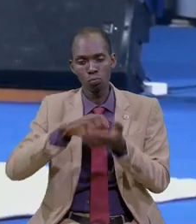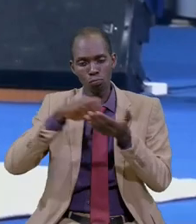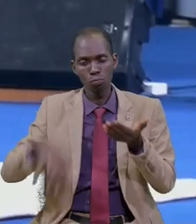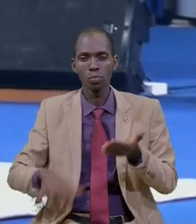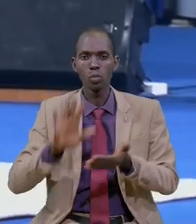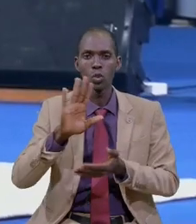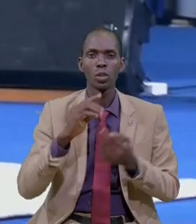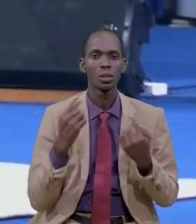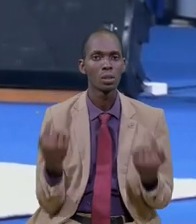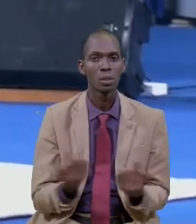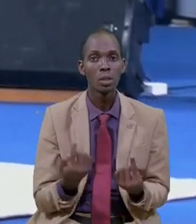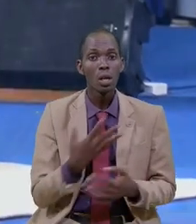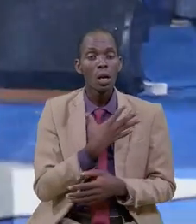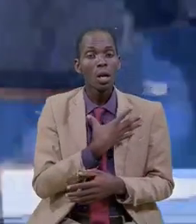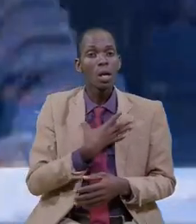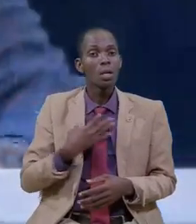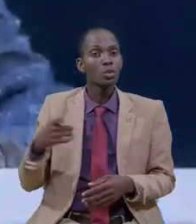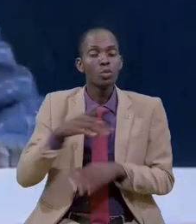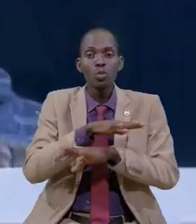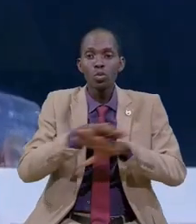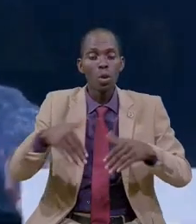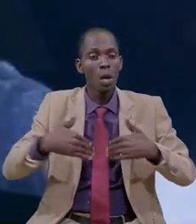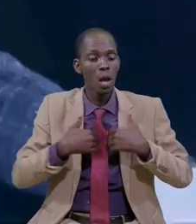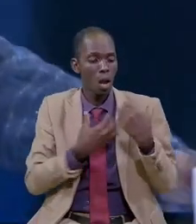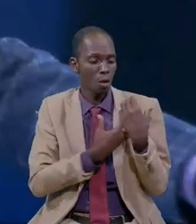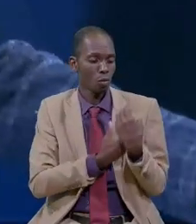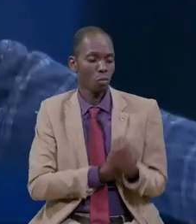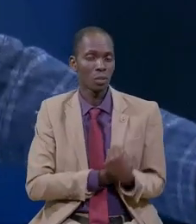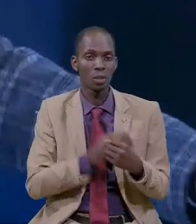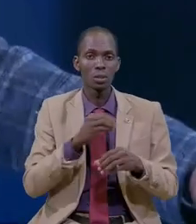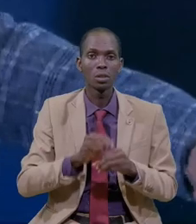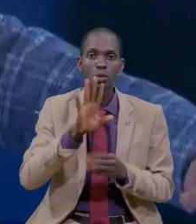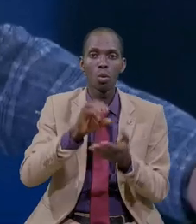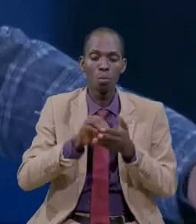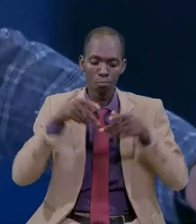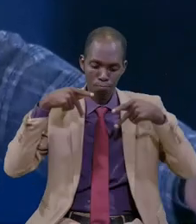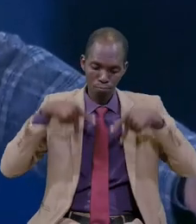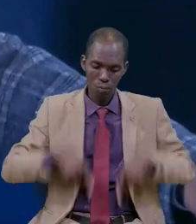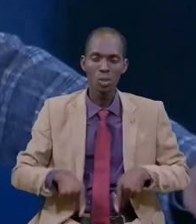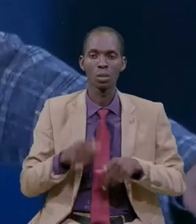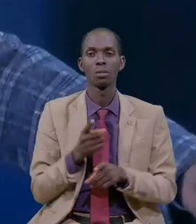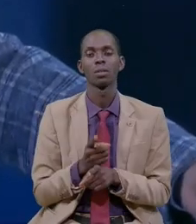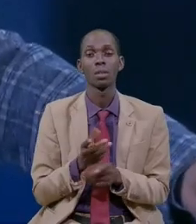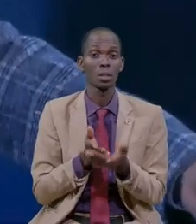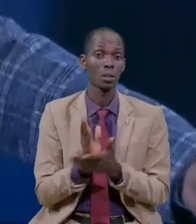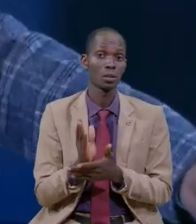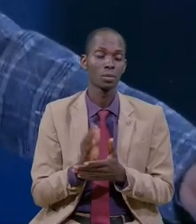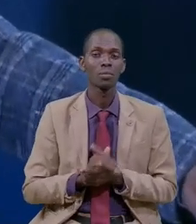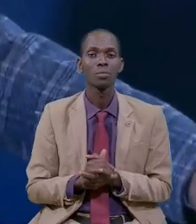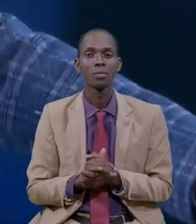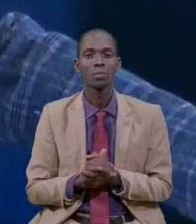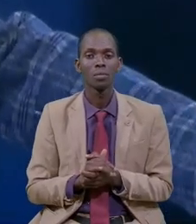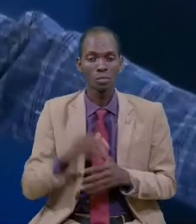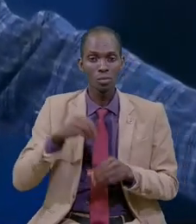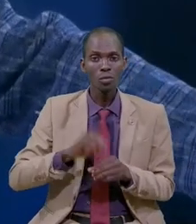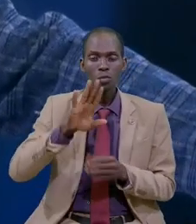vos péchés. And you don't have confidence in your own personal rights. Et vous n'avez plus confiance en vous-même. In your own